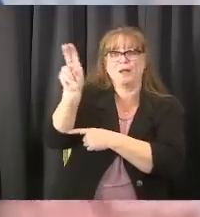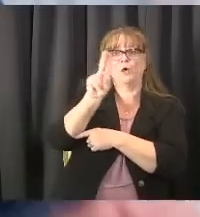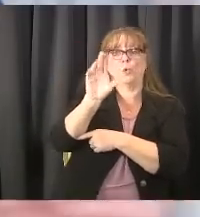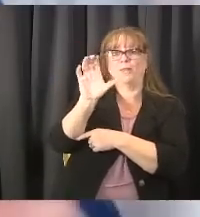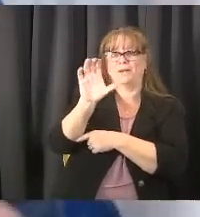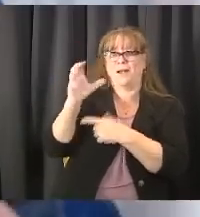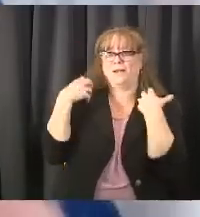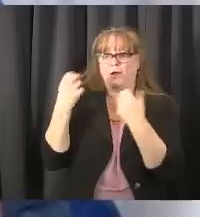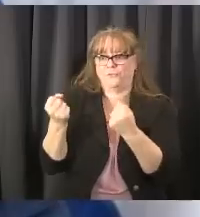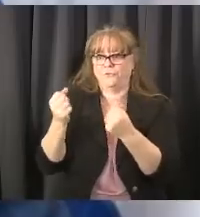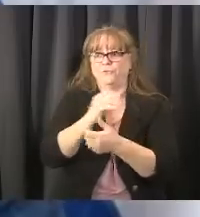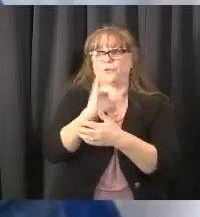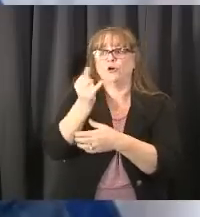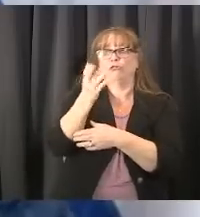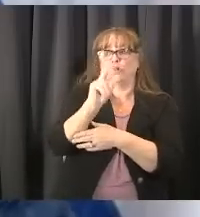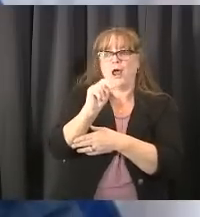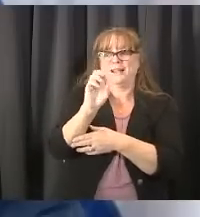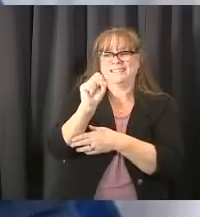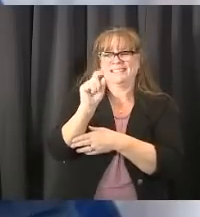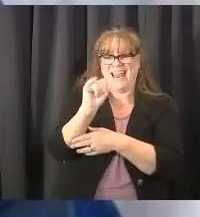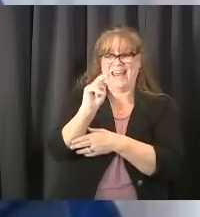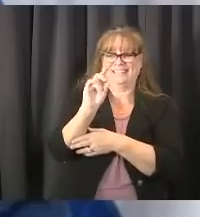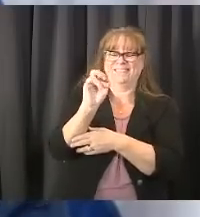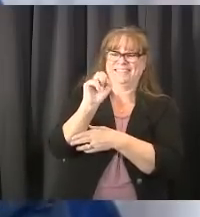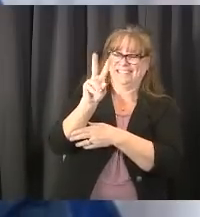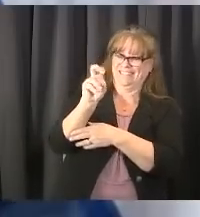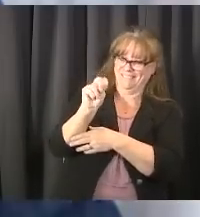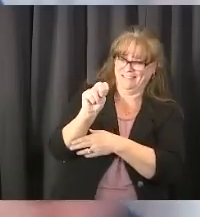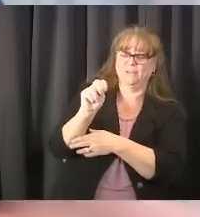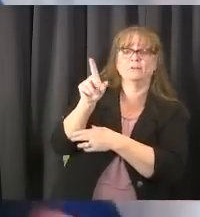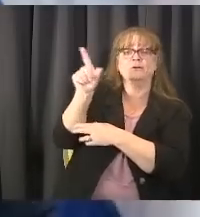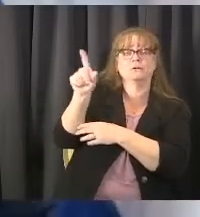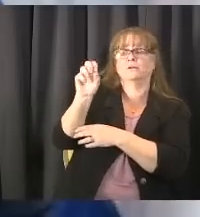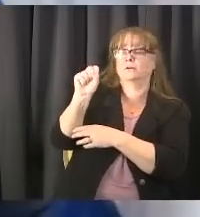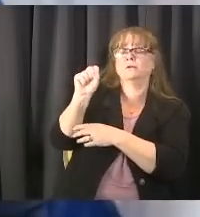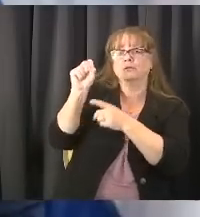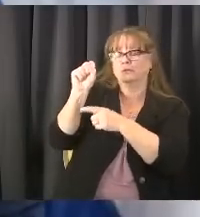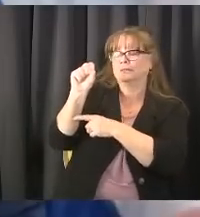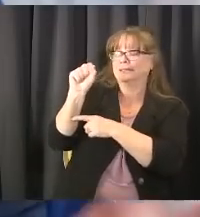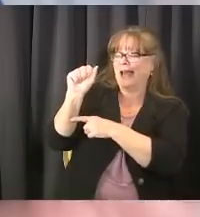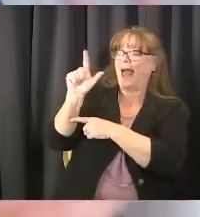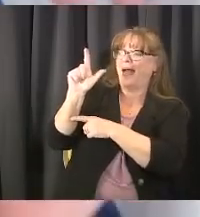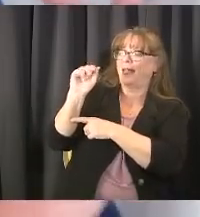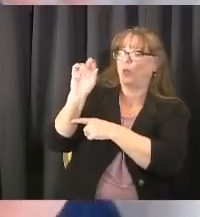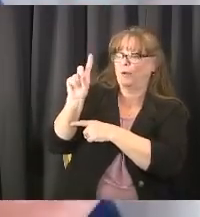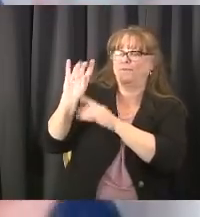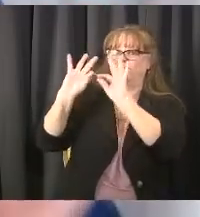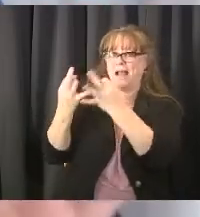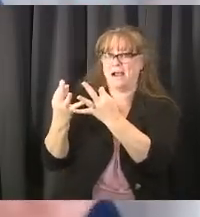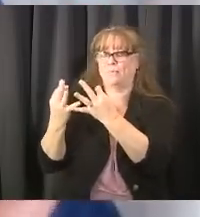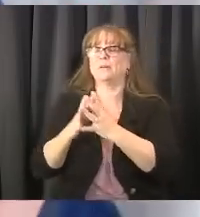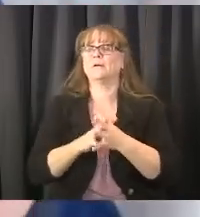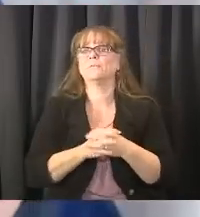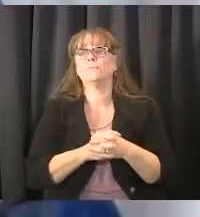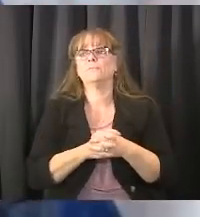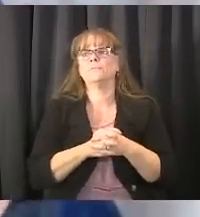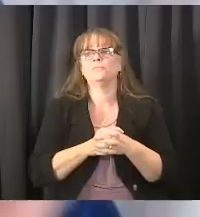CEO of Salud Family Health Centers. These are just 3 examples. We have many partners across the state. But these